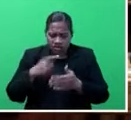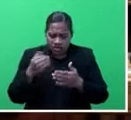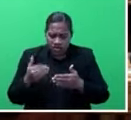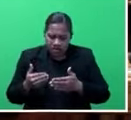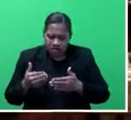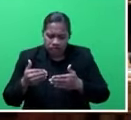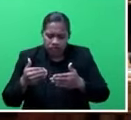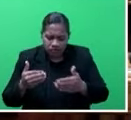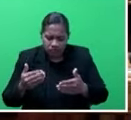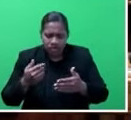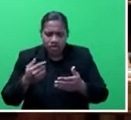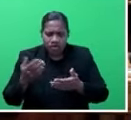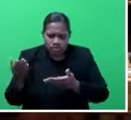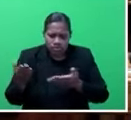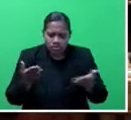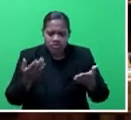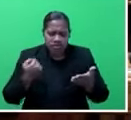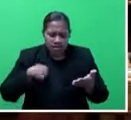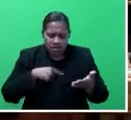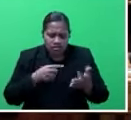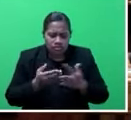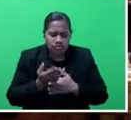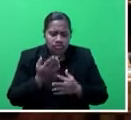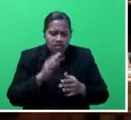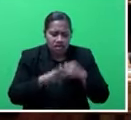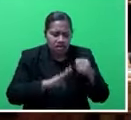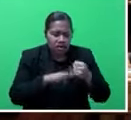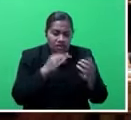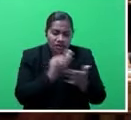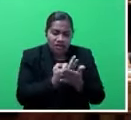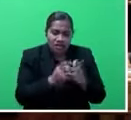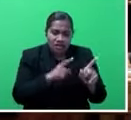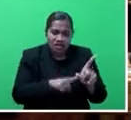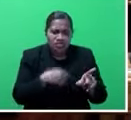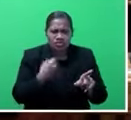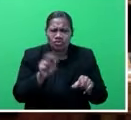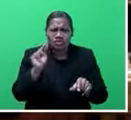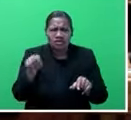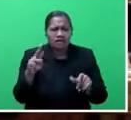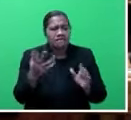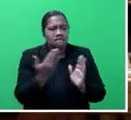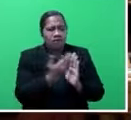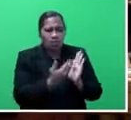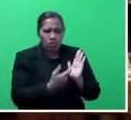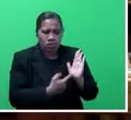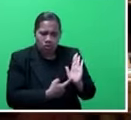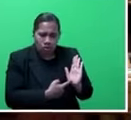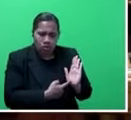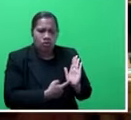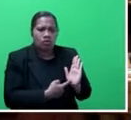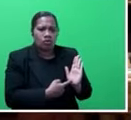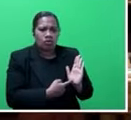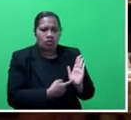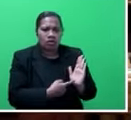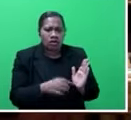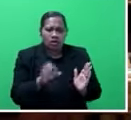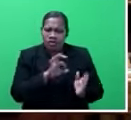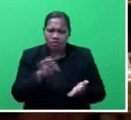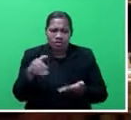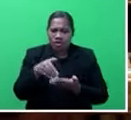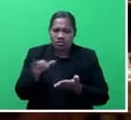of the financial year. So there was no need for this. It was also not authorized by our